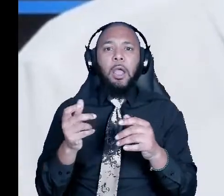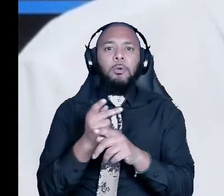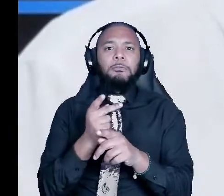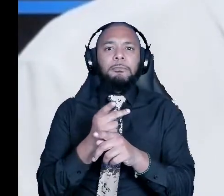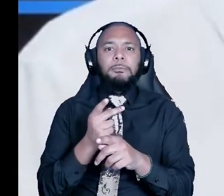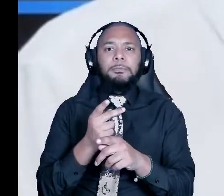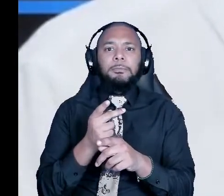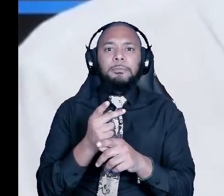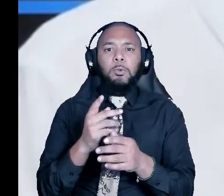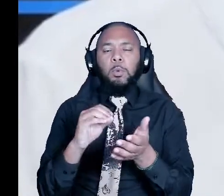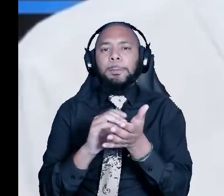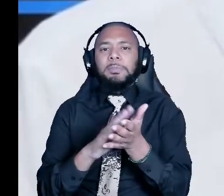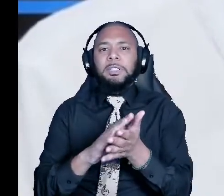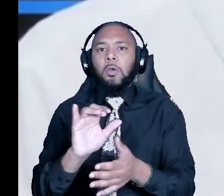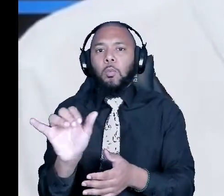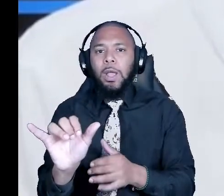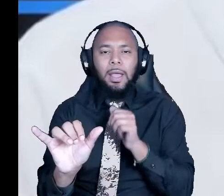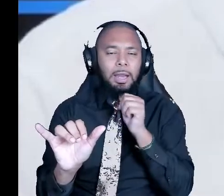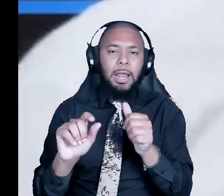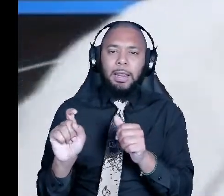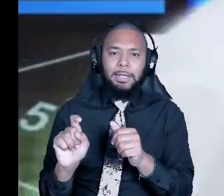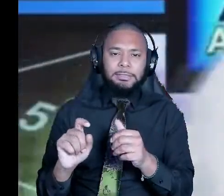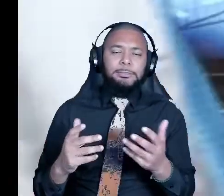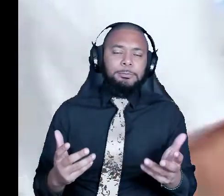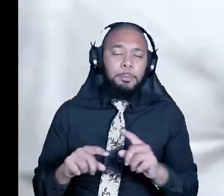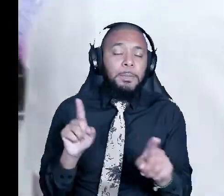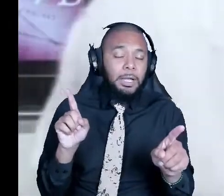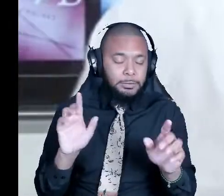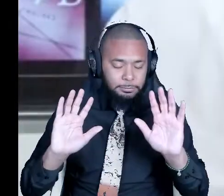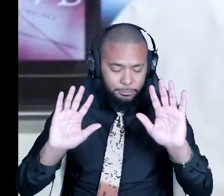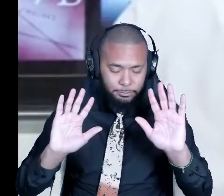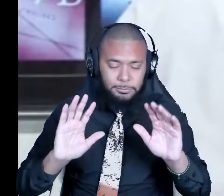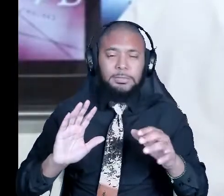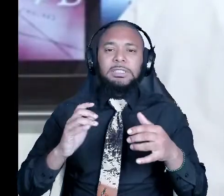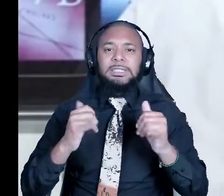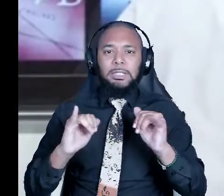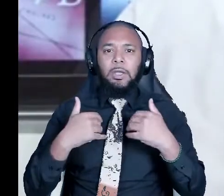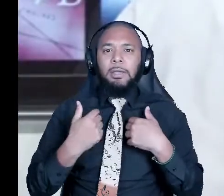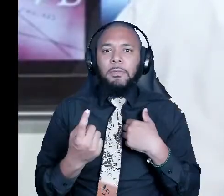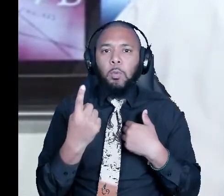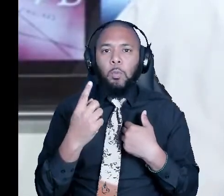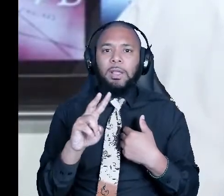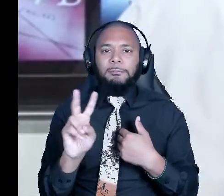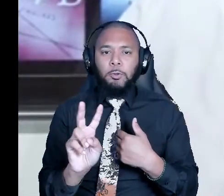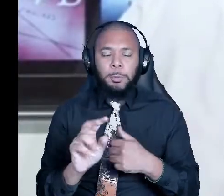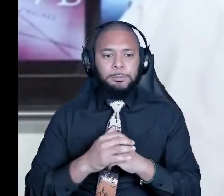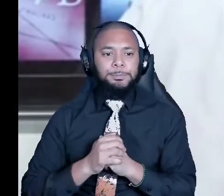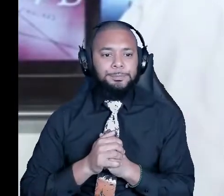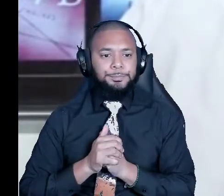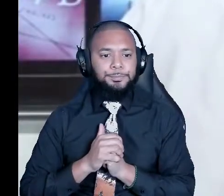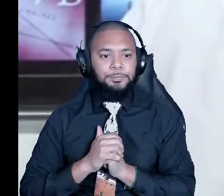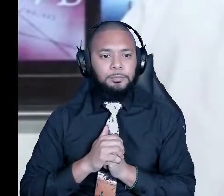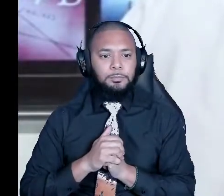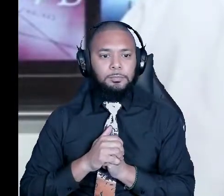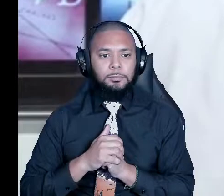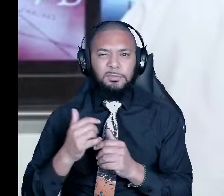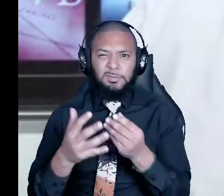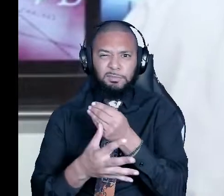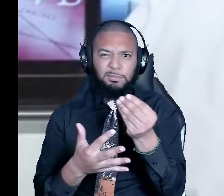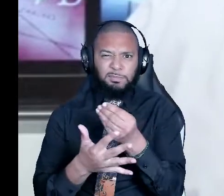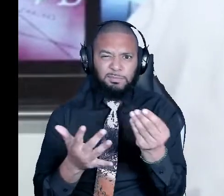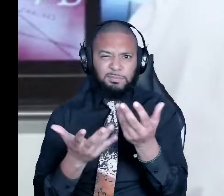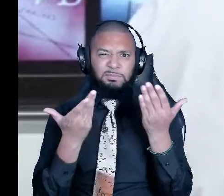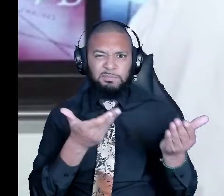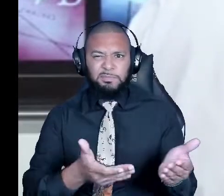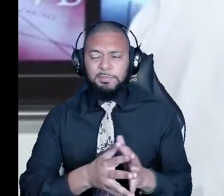of finding x, but the point is it only has one variable. So let me very quickly do this. I'll distribute the 4, so I've got